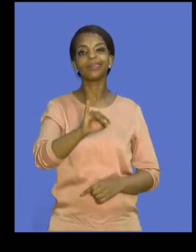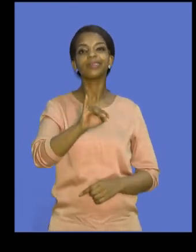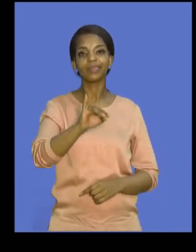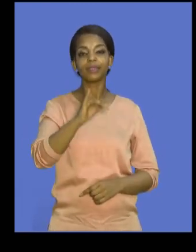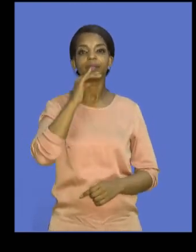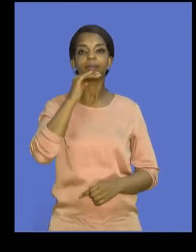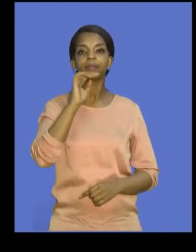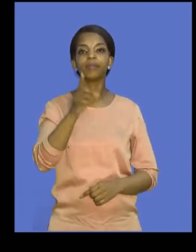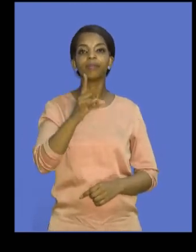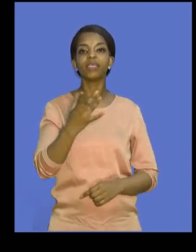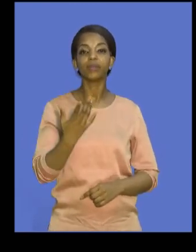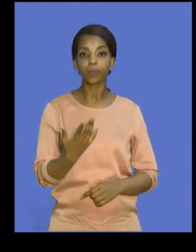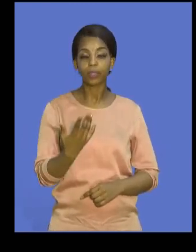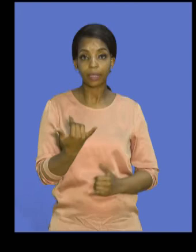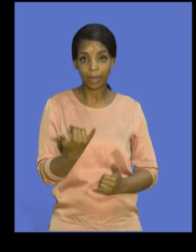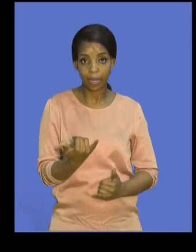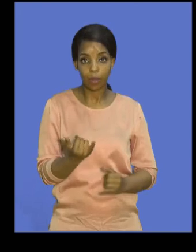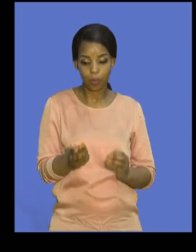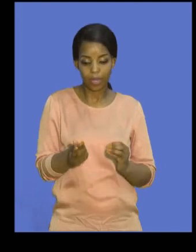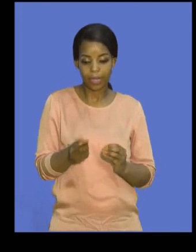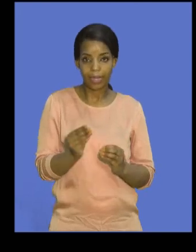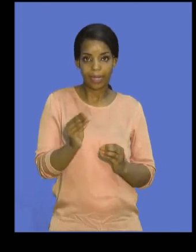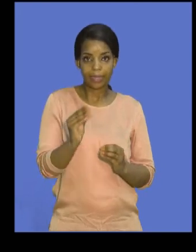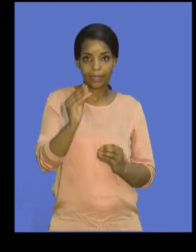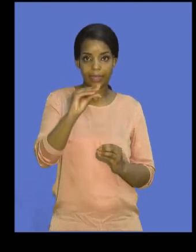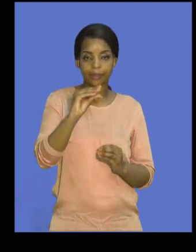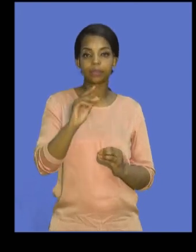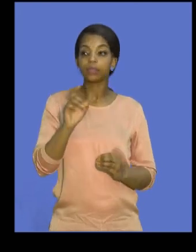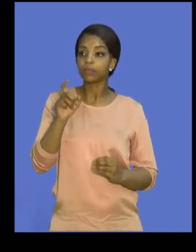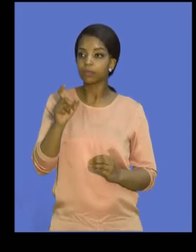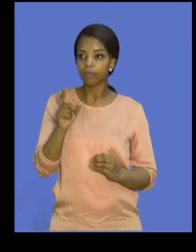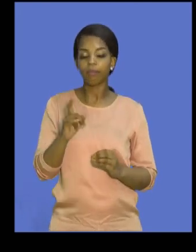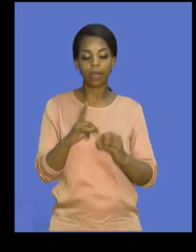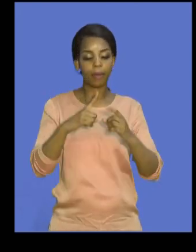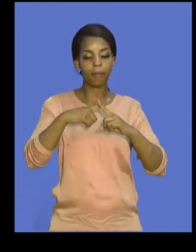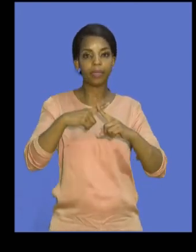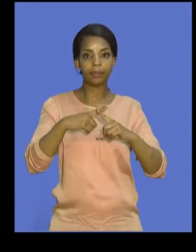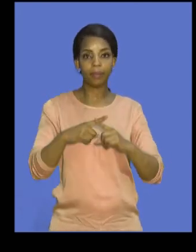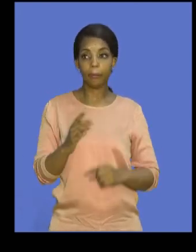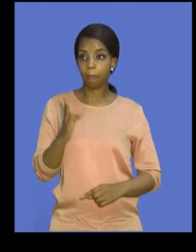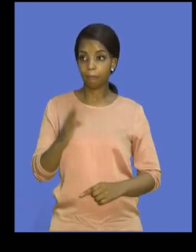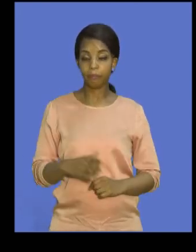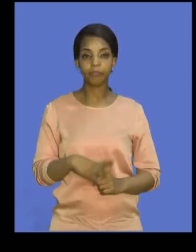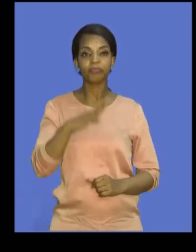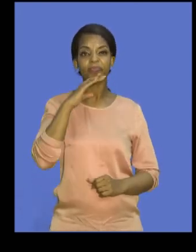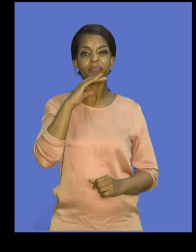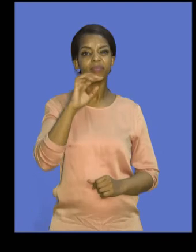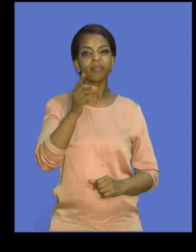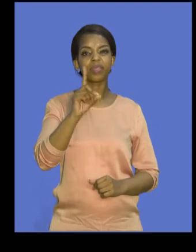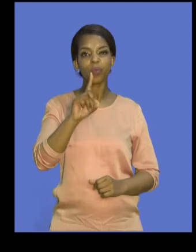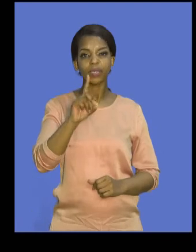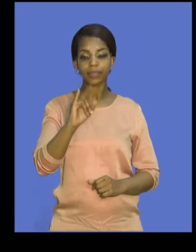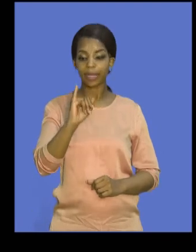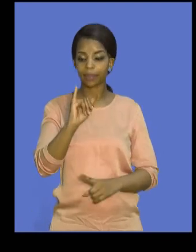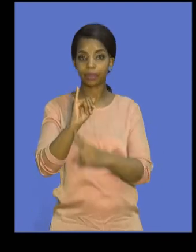with multiplied by N, right? So it will be the interest of